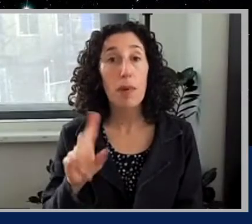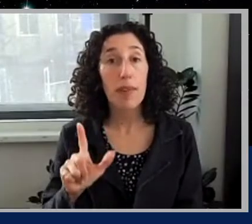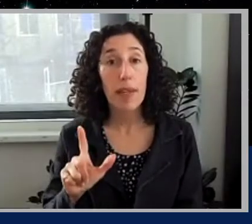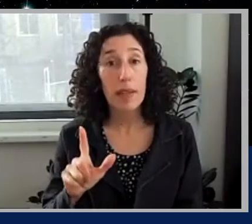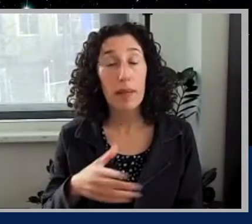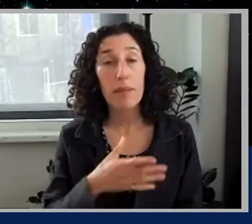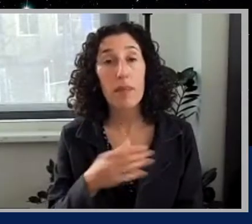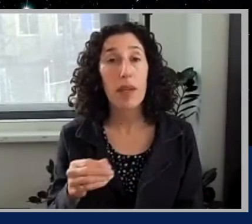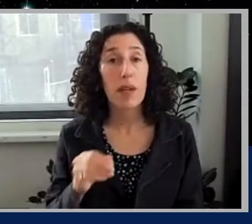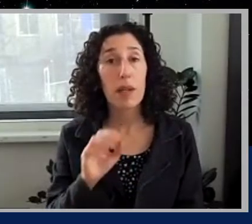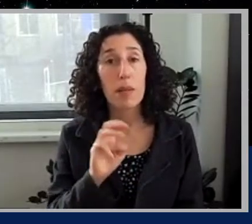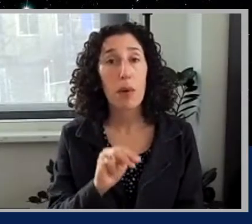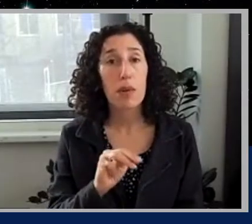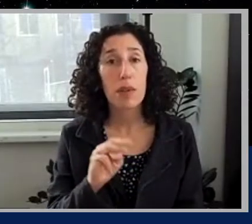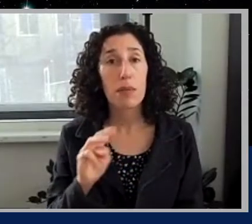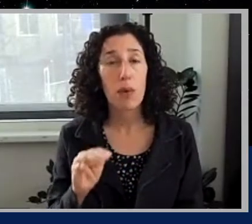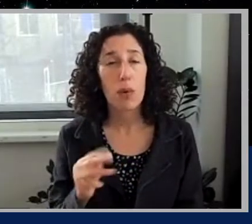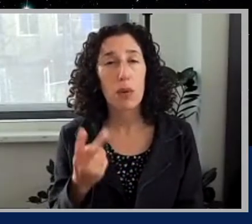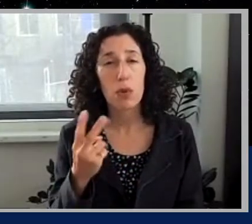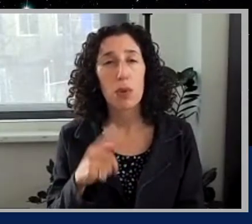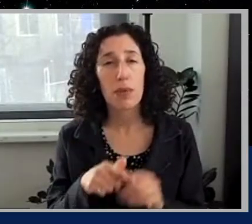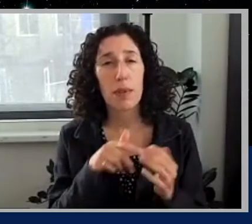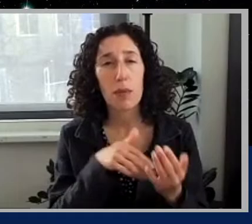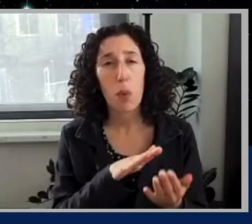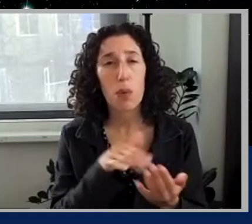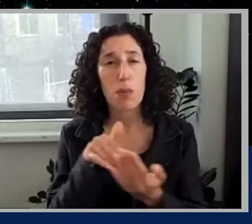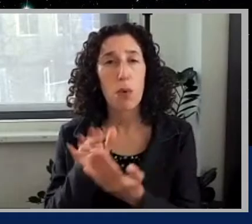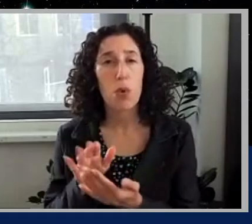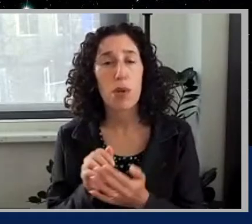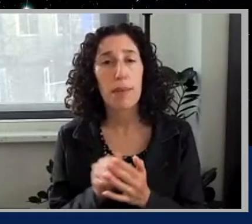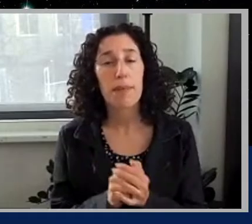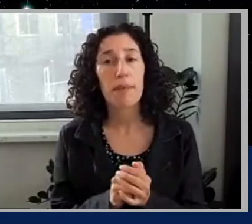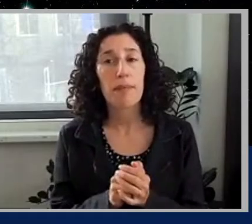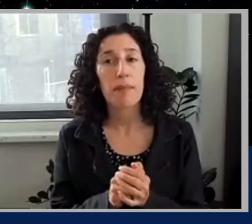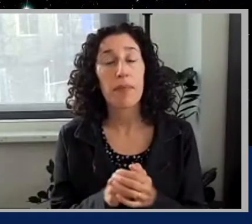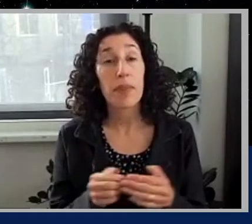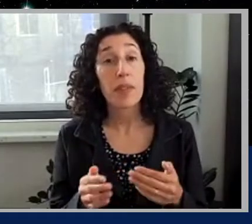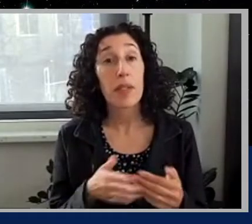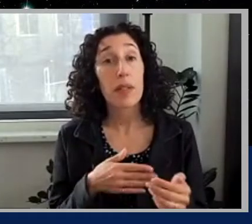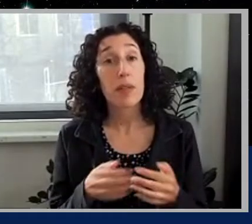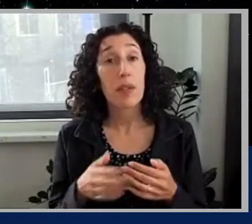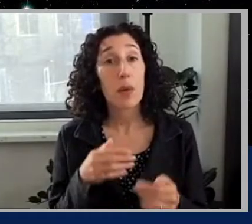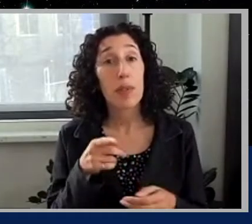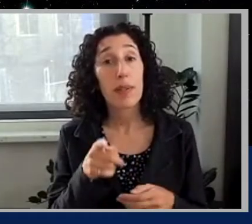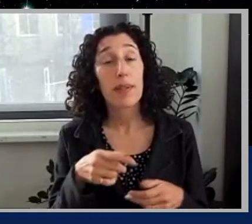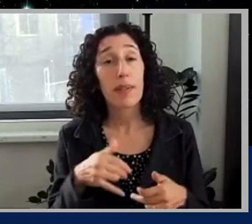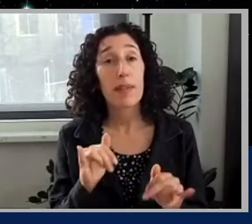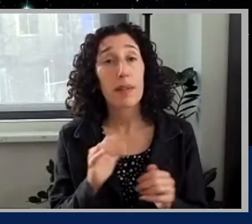multimodal. And it's kind of making me think, even though this is still a bit within the data